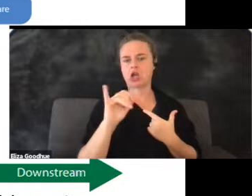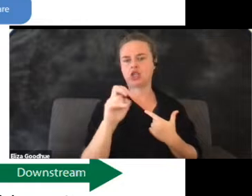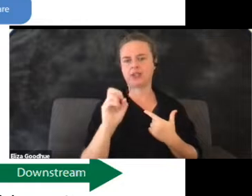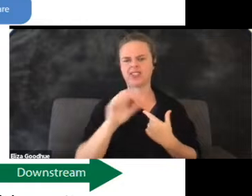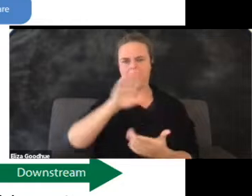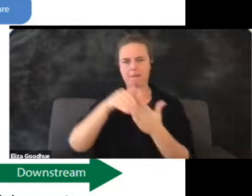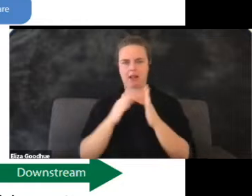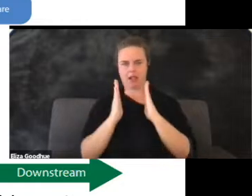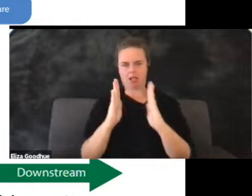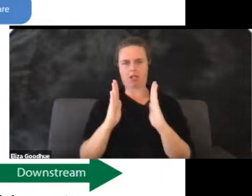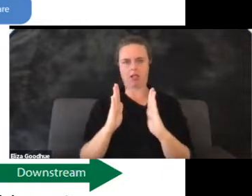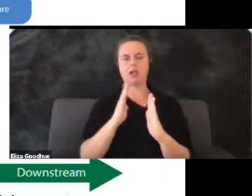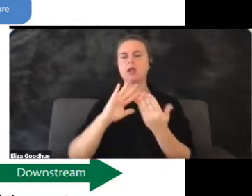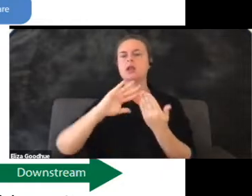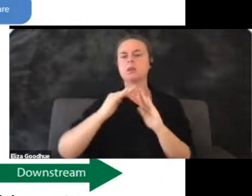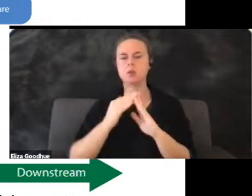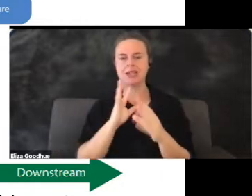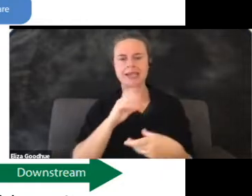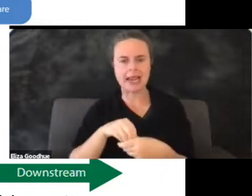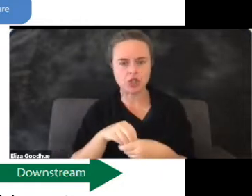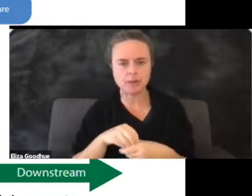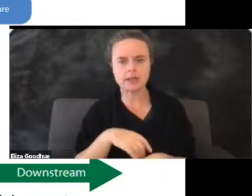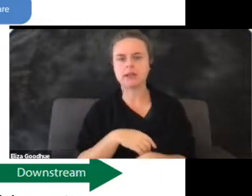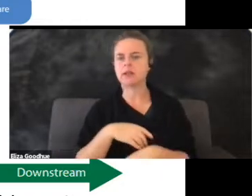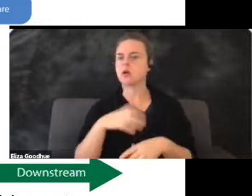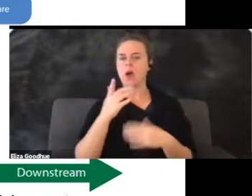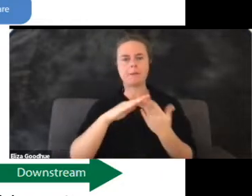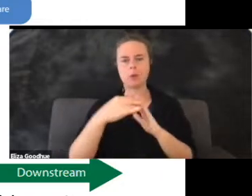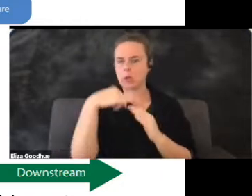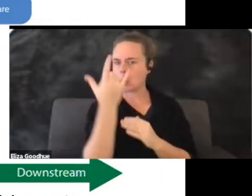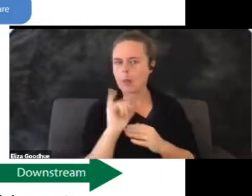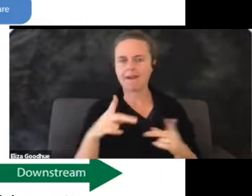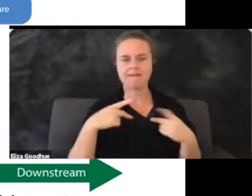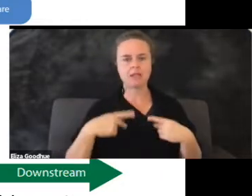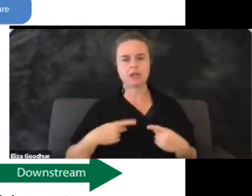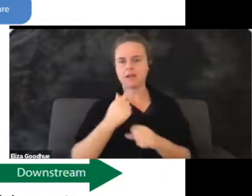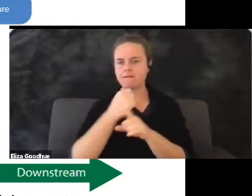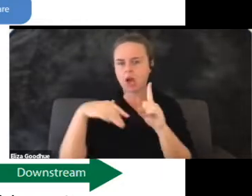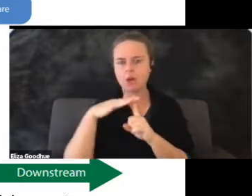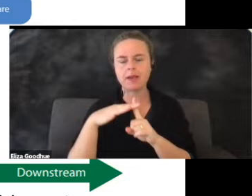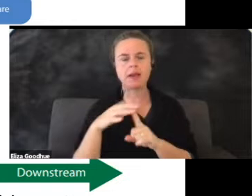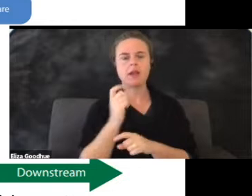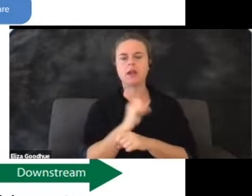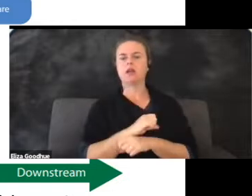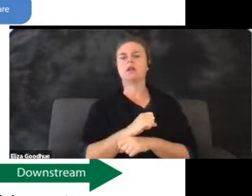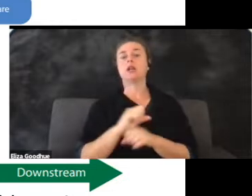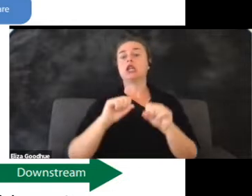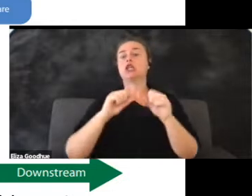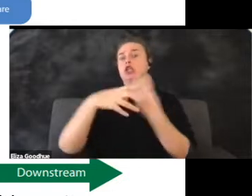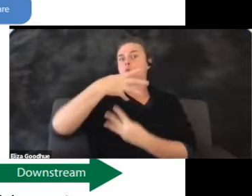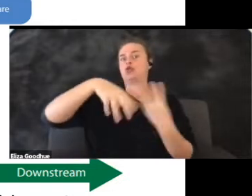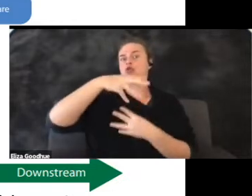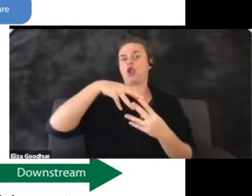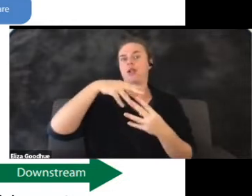in communities, on community engagement, physical environment. We did a lot of work in social environment with